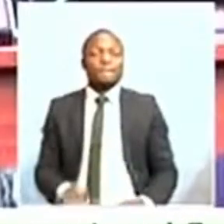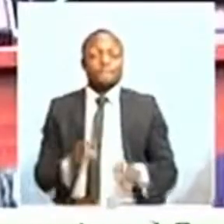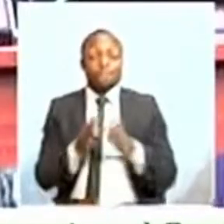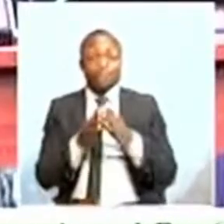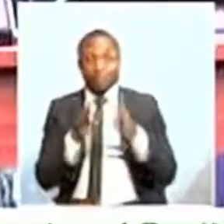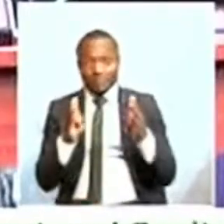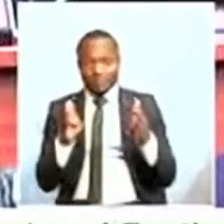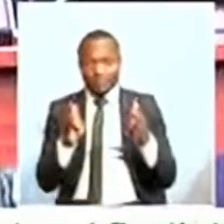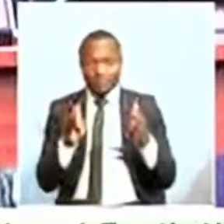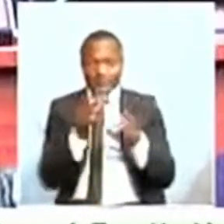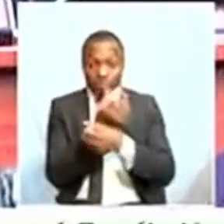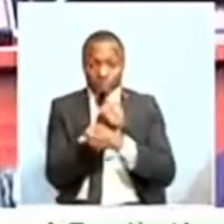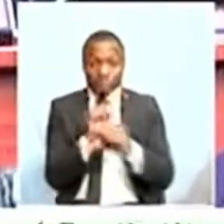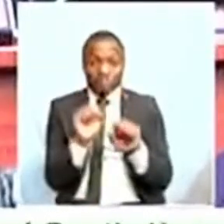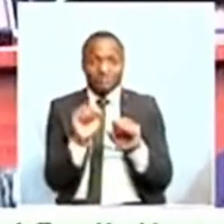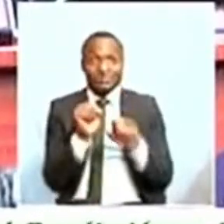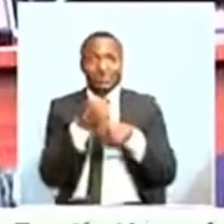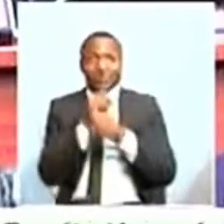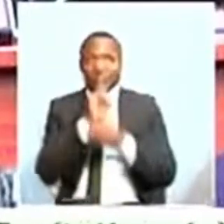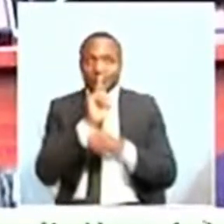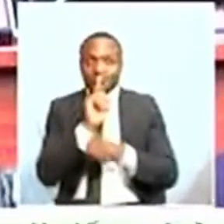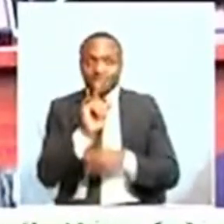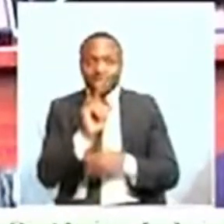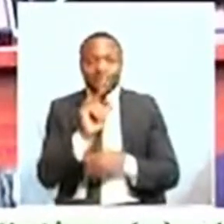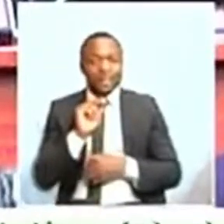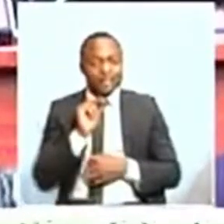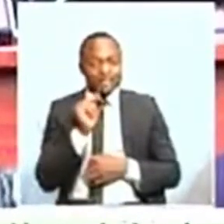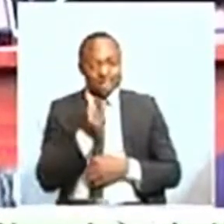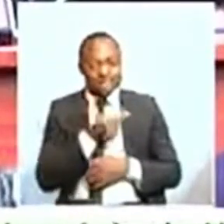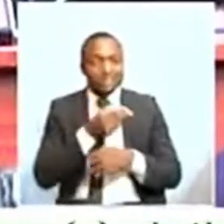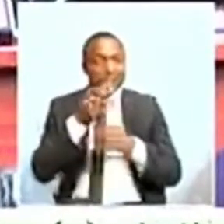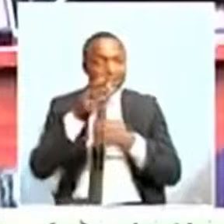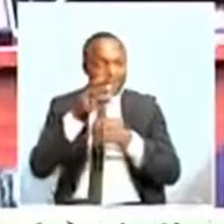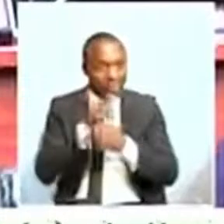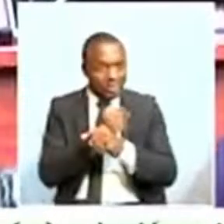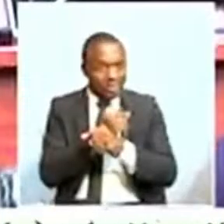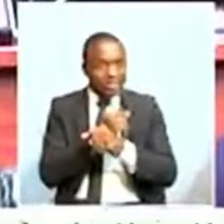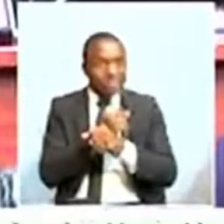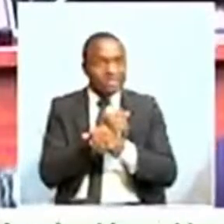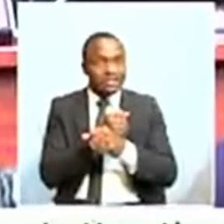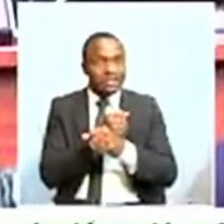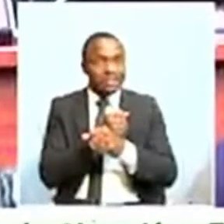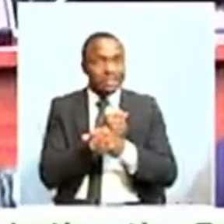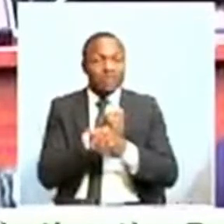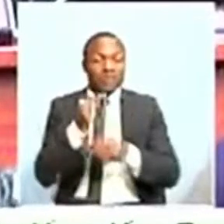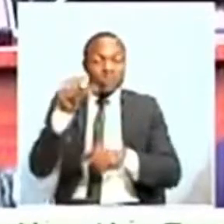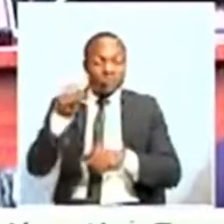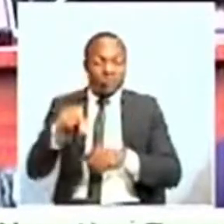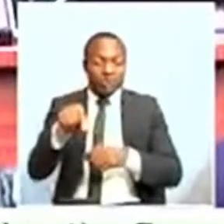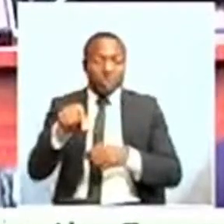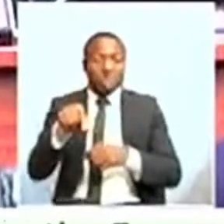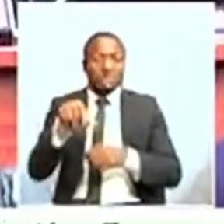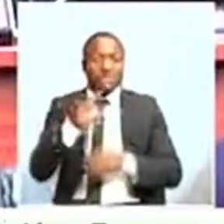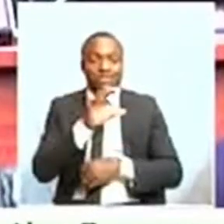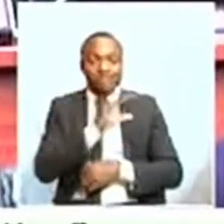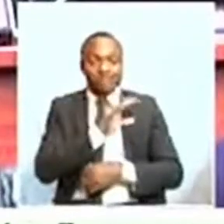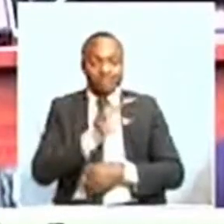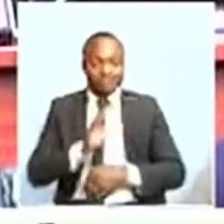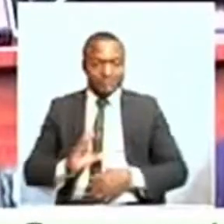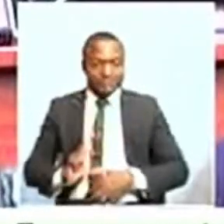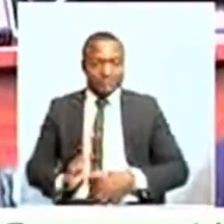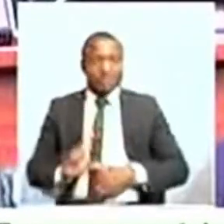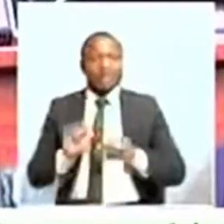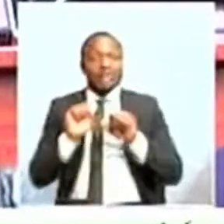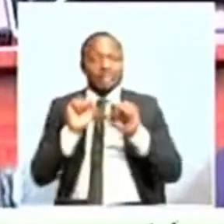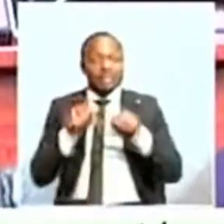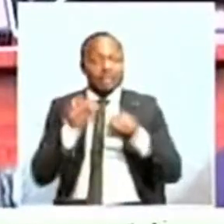biggest cure is to ensure that we get reliable, we get quality contractors so that they